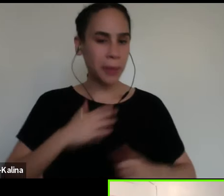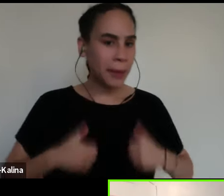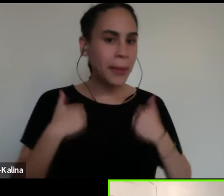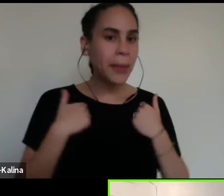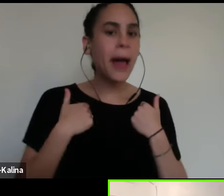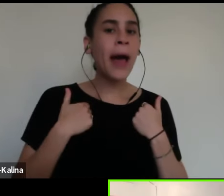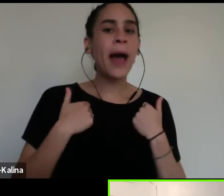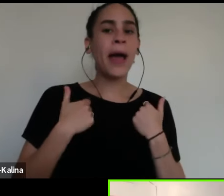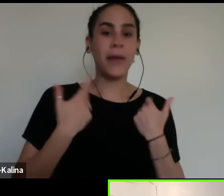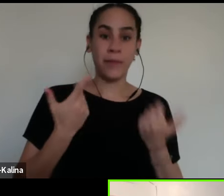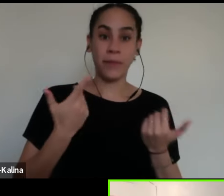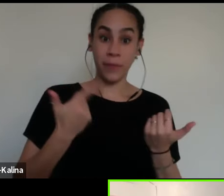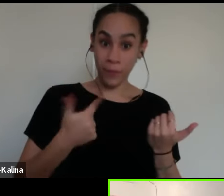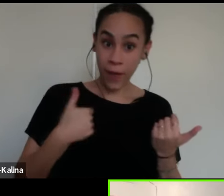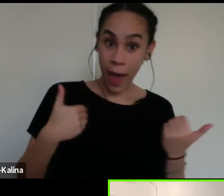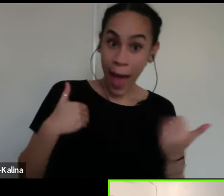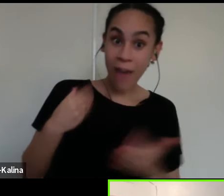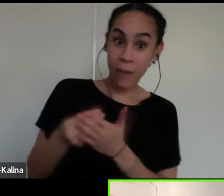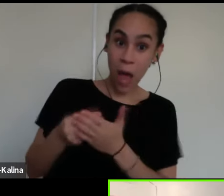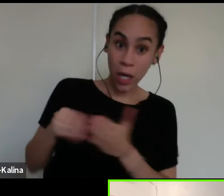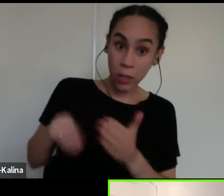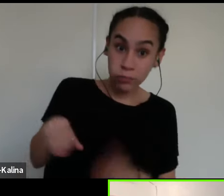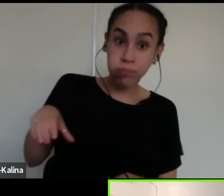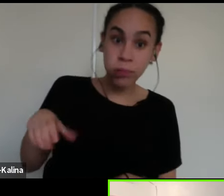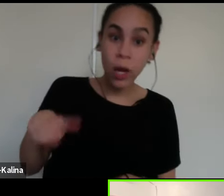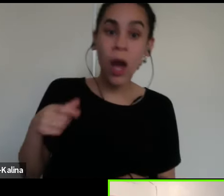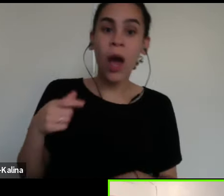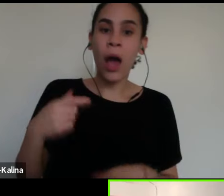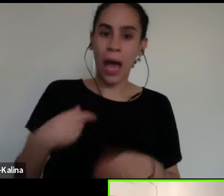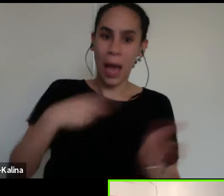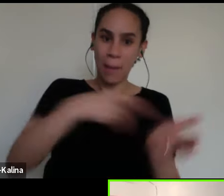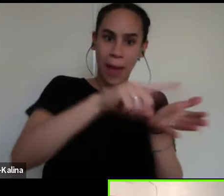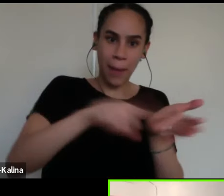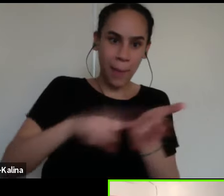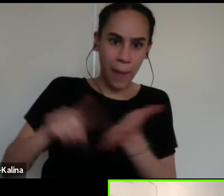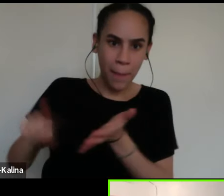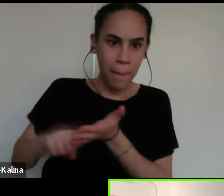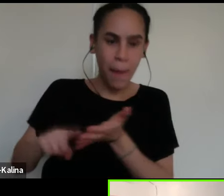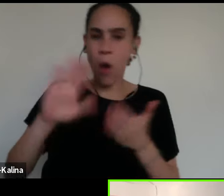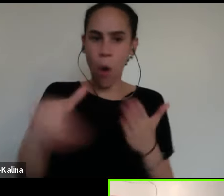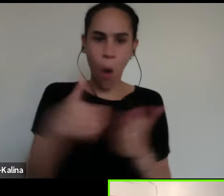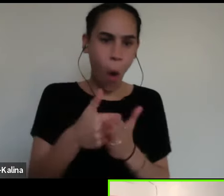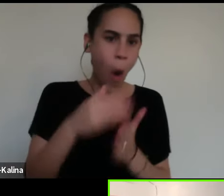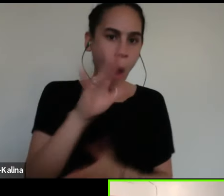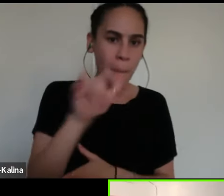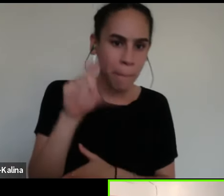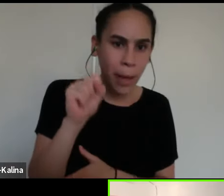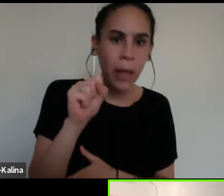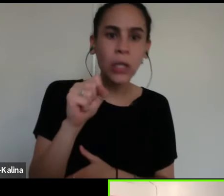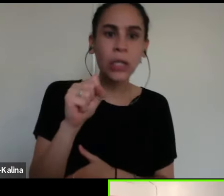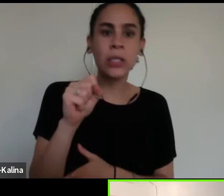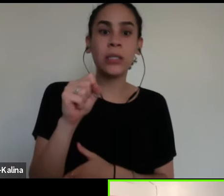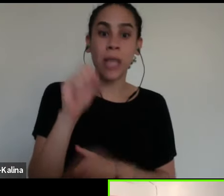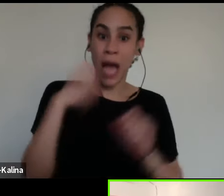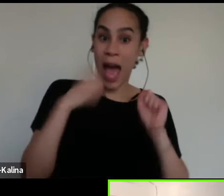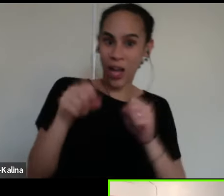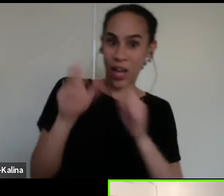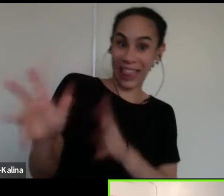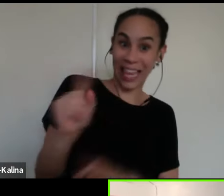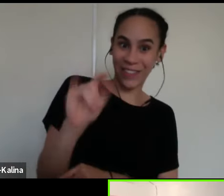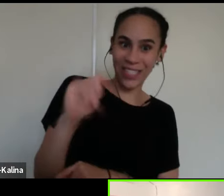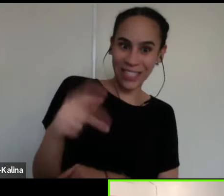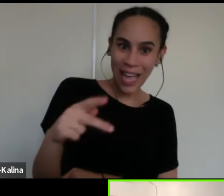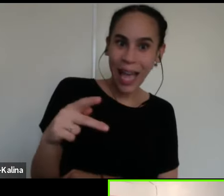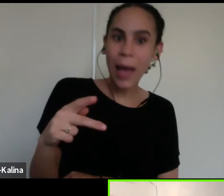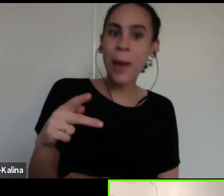had money in my pocket and I was paying all of my bills in the same month, and I was able to leave a generous tip, right? And I was able to do these